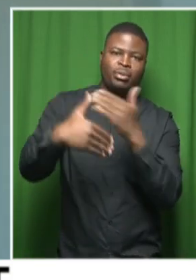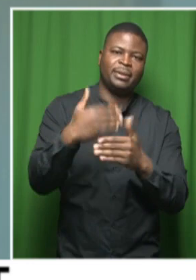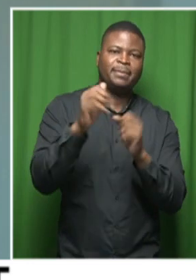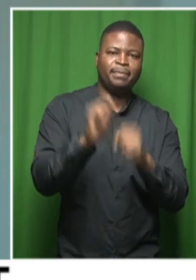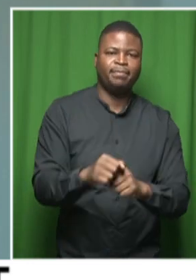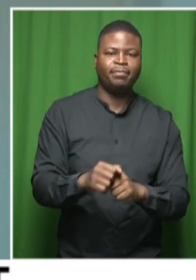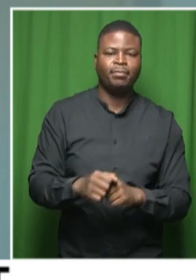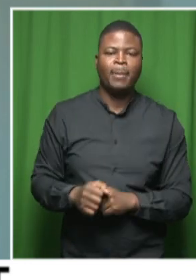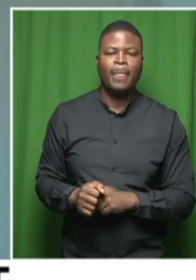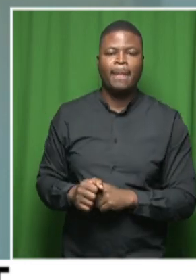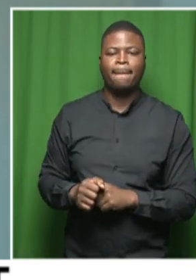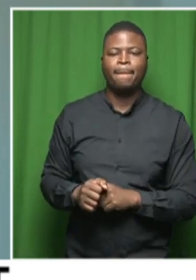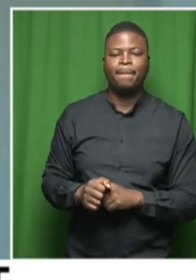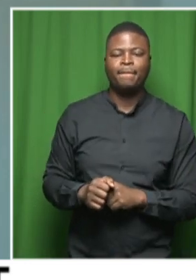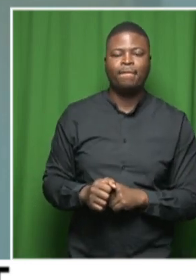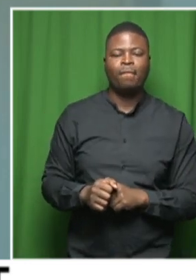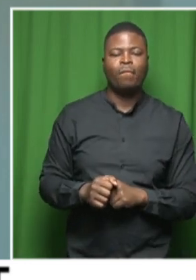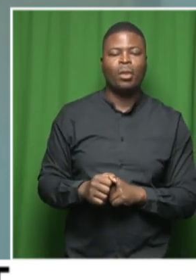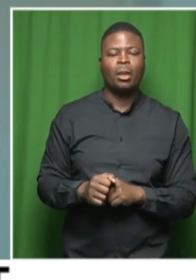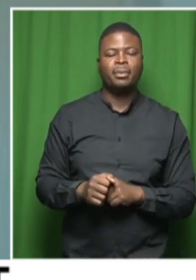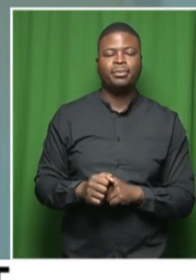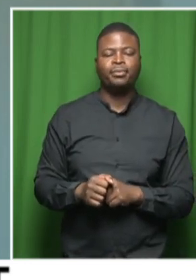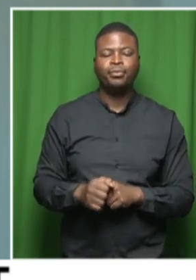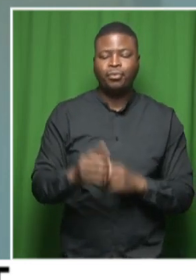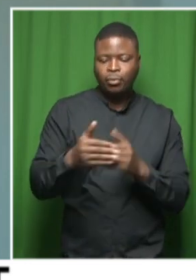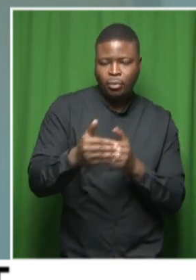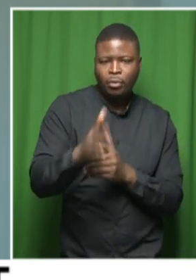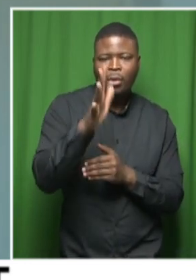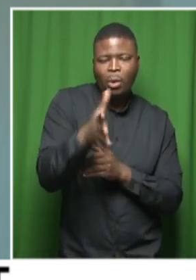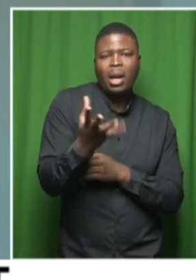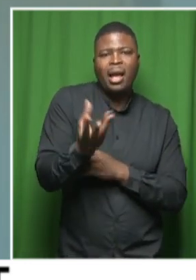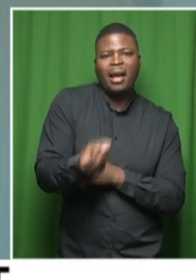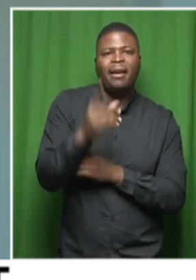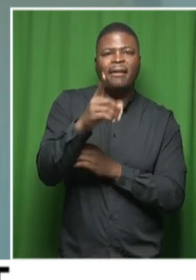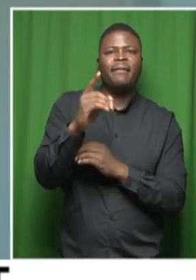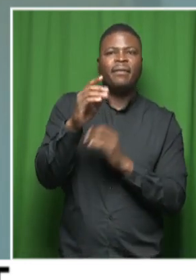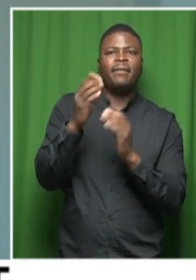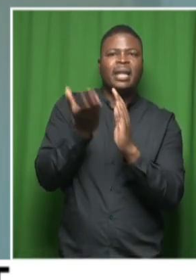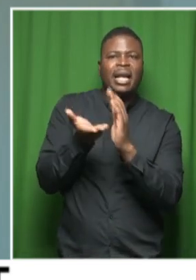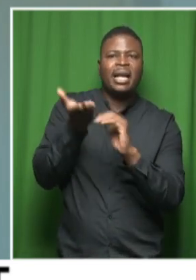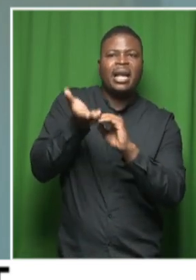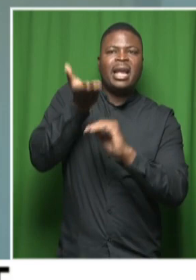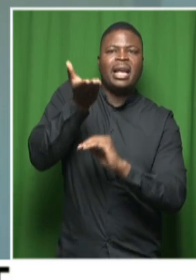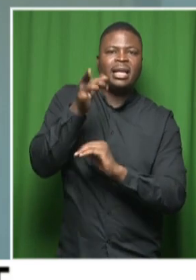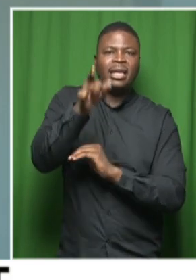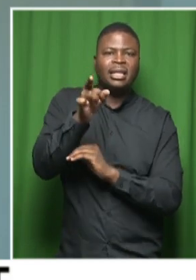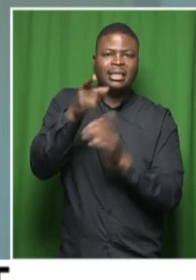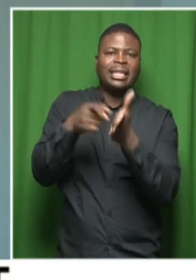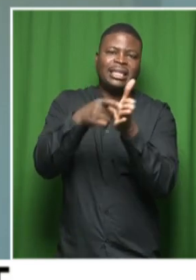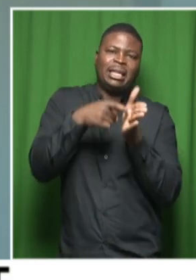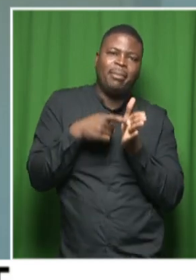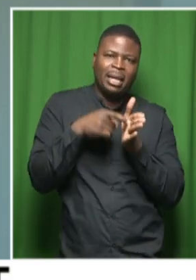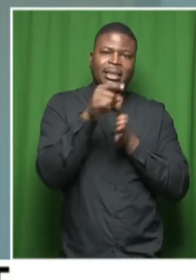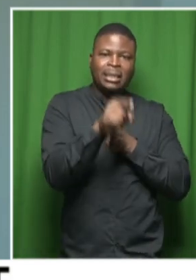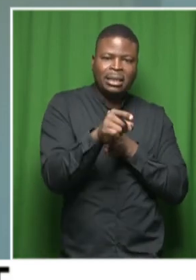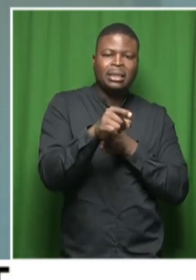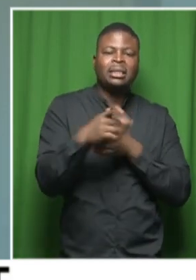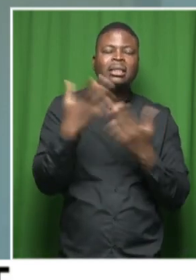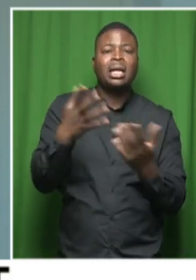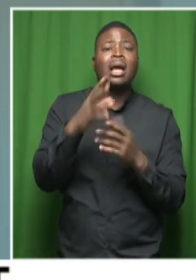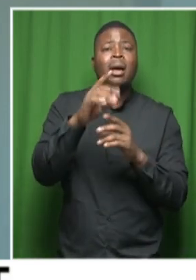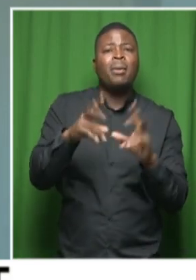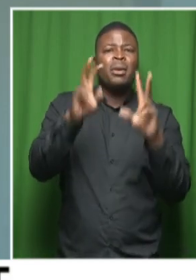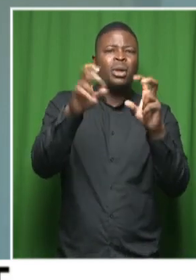because at the heart of it is that there's going to be an increased demand to decentralize industrial development, both in terms of